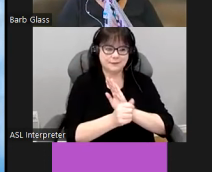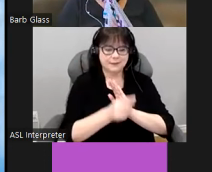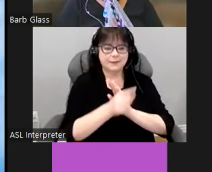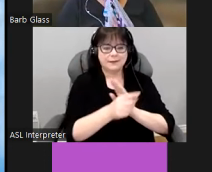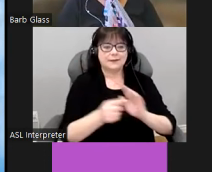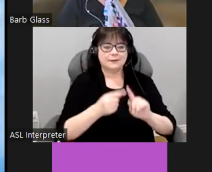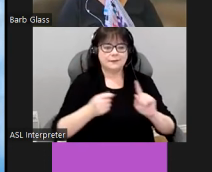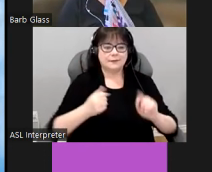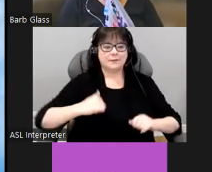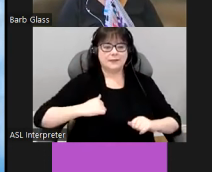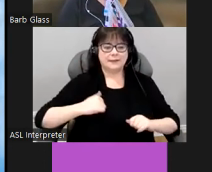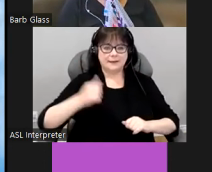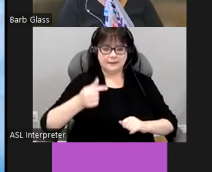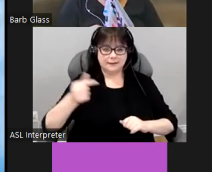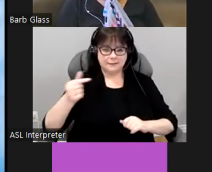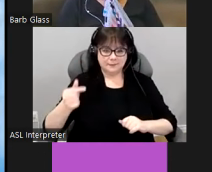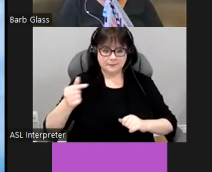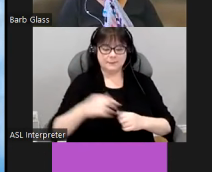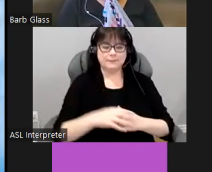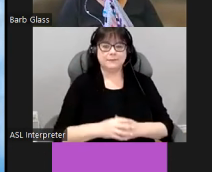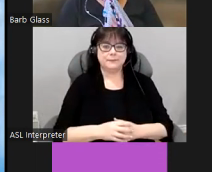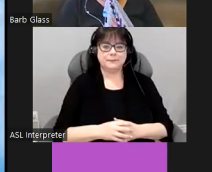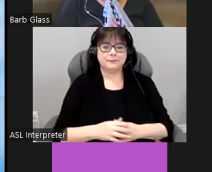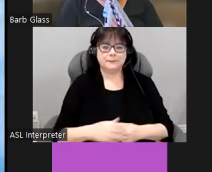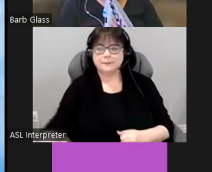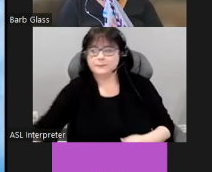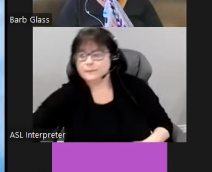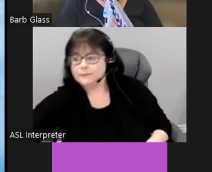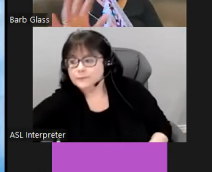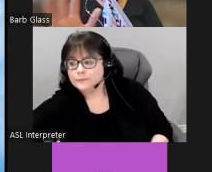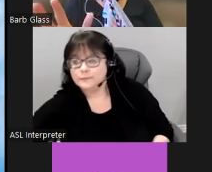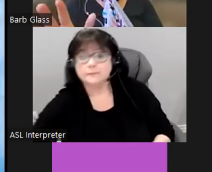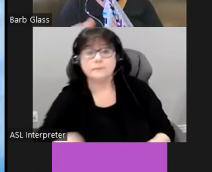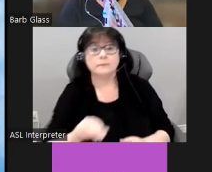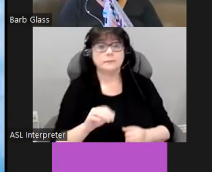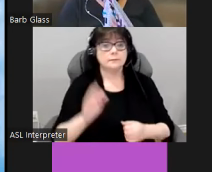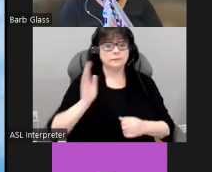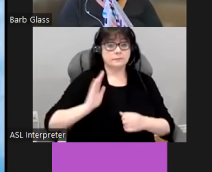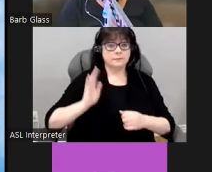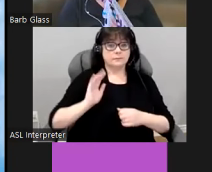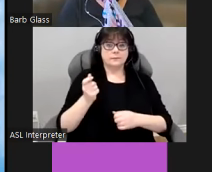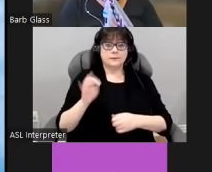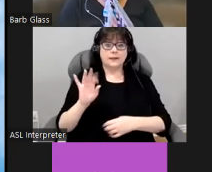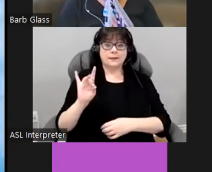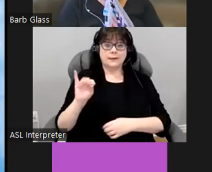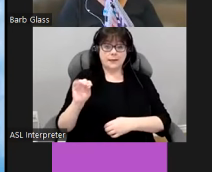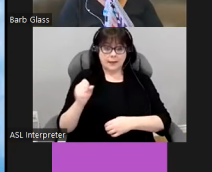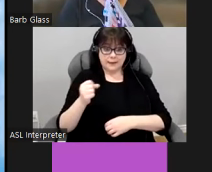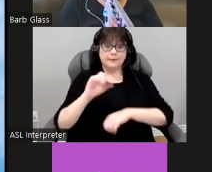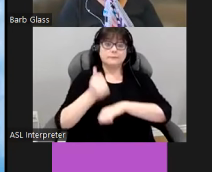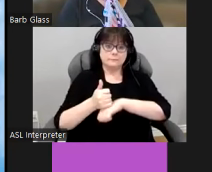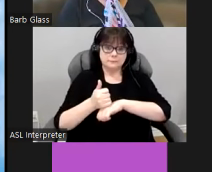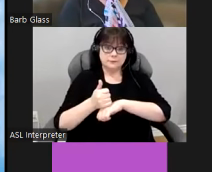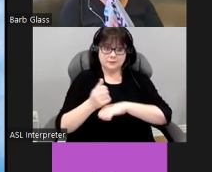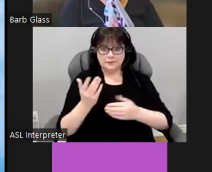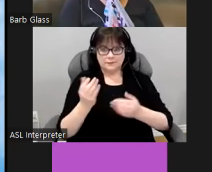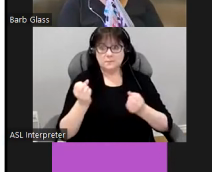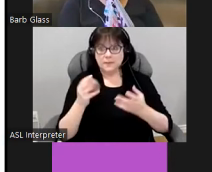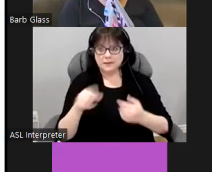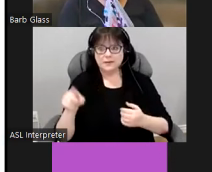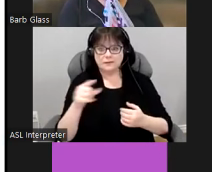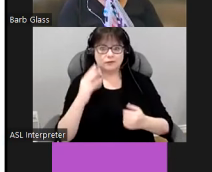Canada. That was originally developed in the 1980s. Many of you would be familiar with it. And